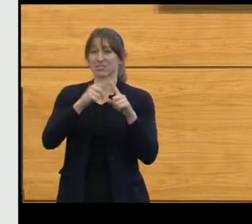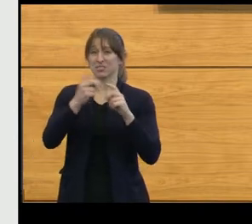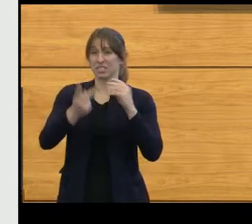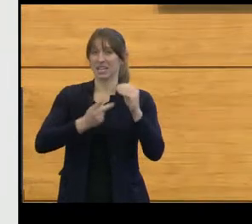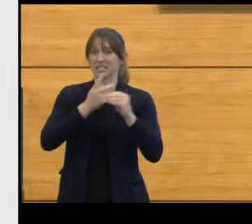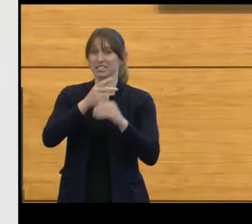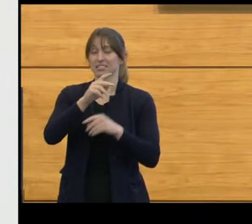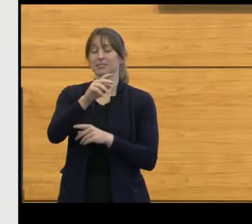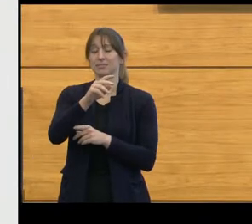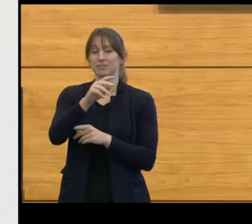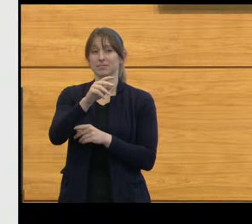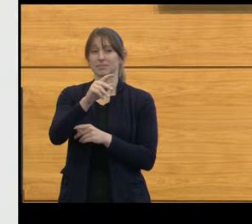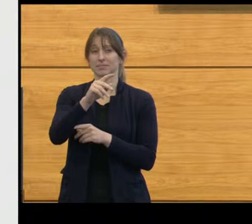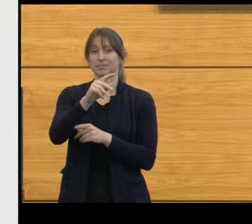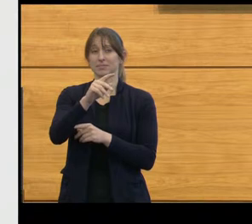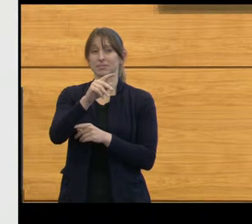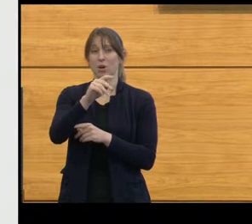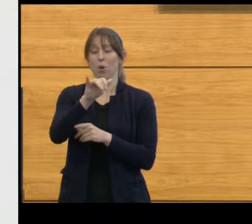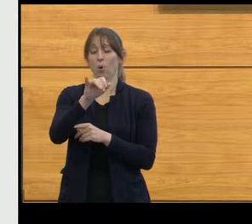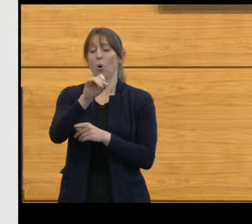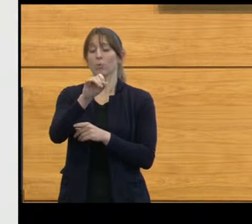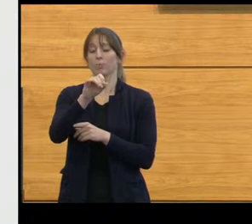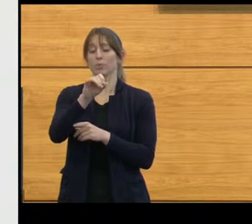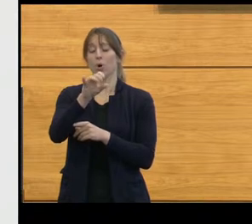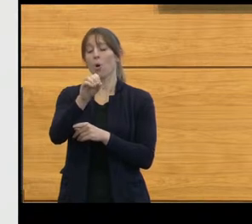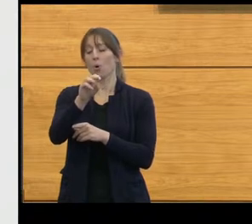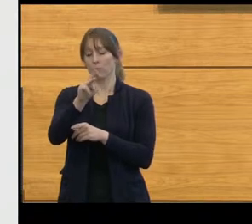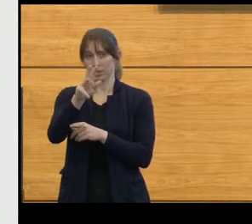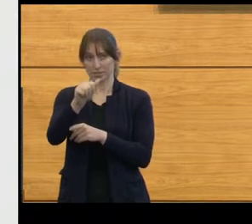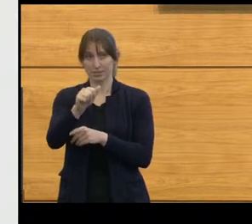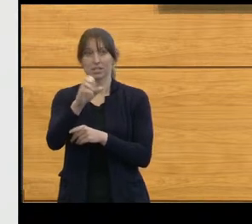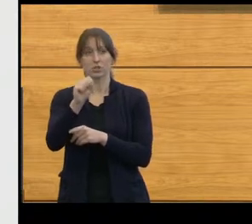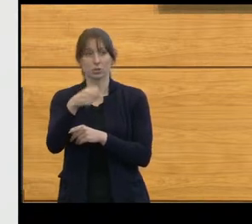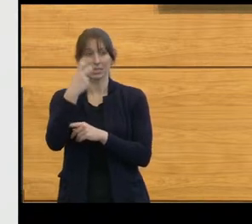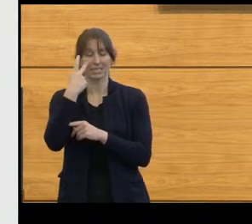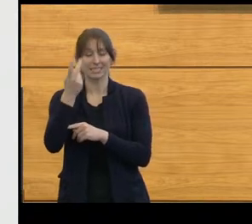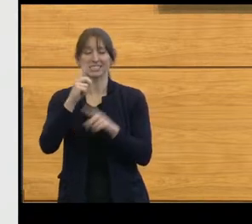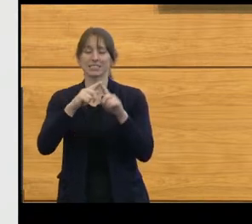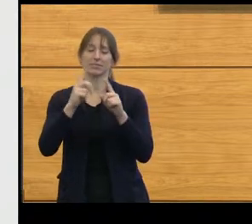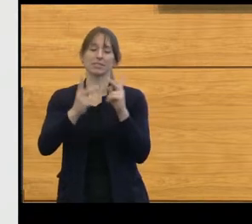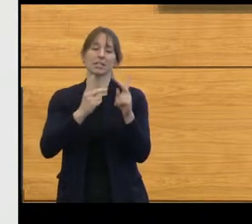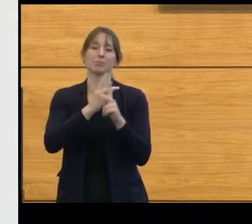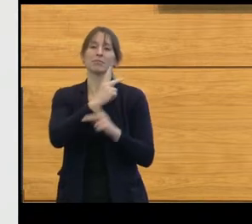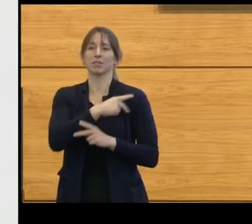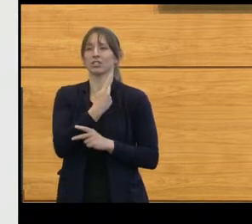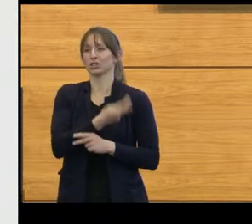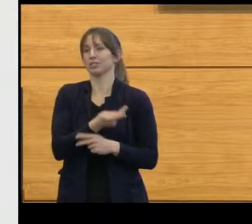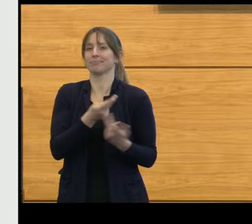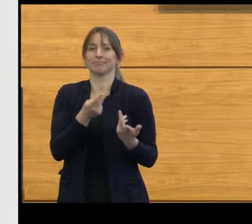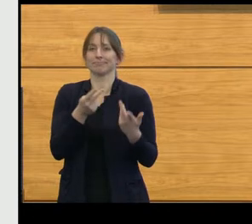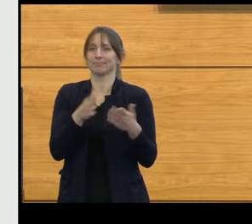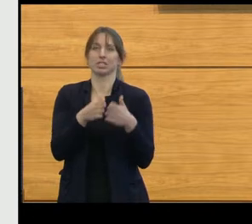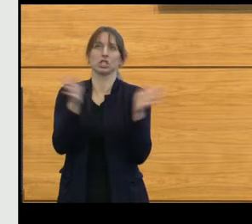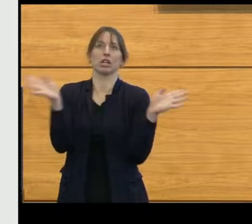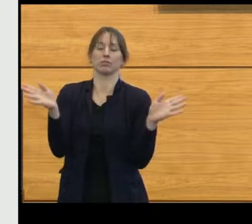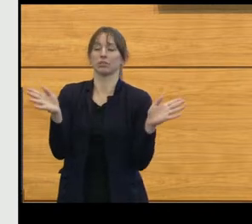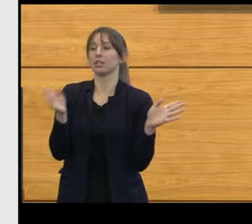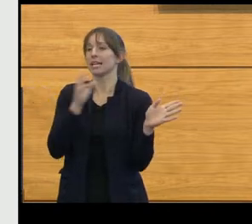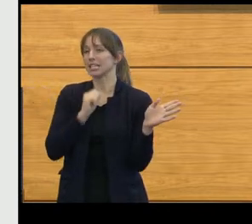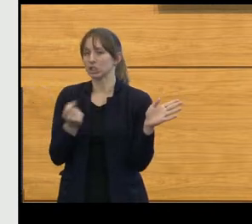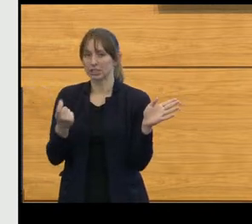more recently, ependymomas. Here's an example of a typical patient. Michael is an 11-year-old. He was